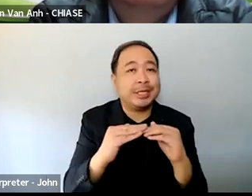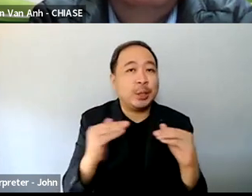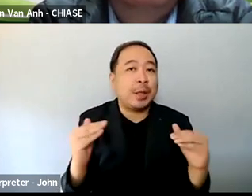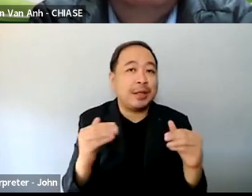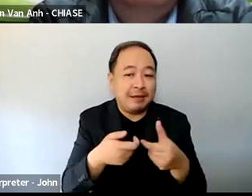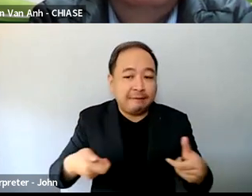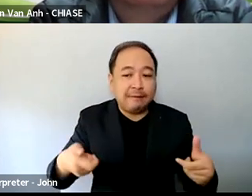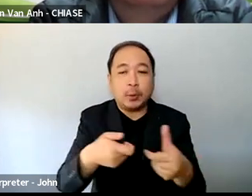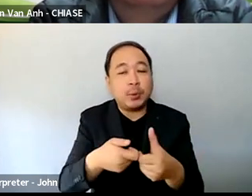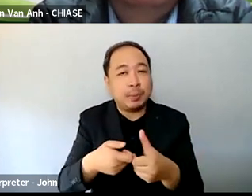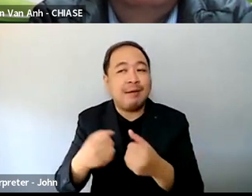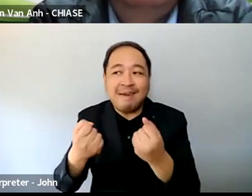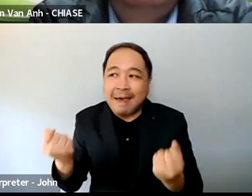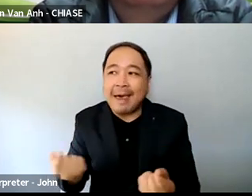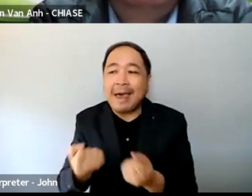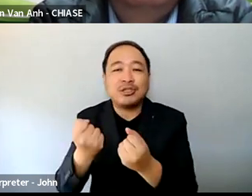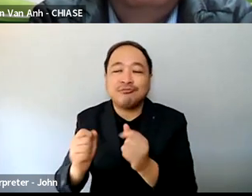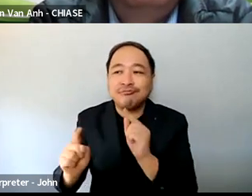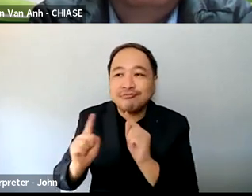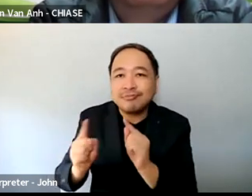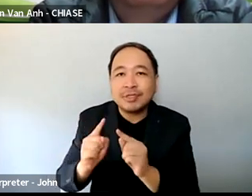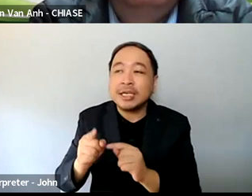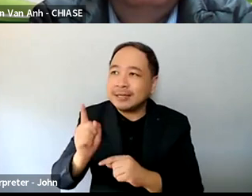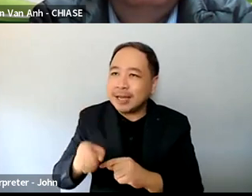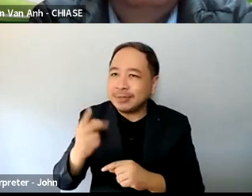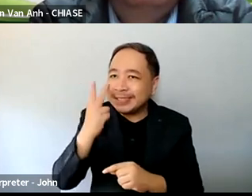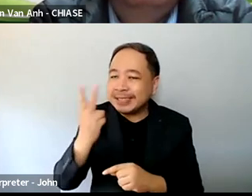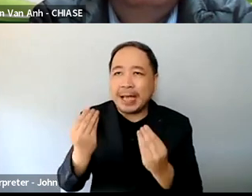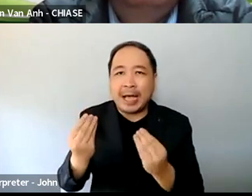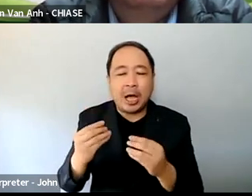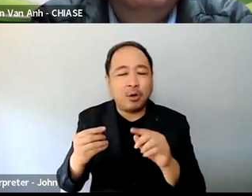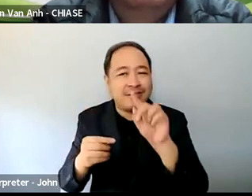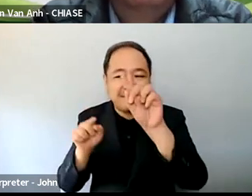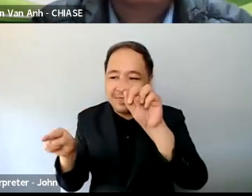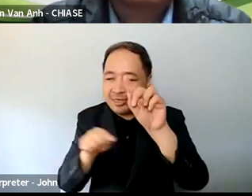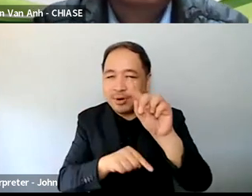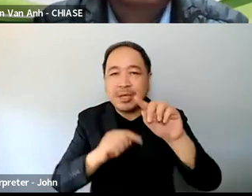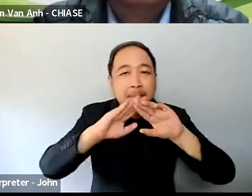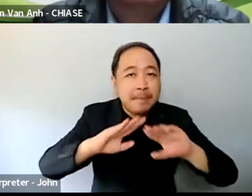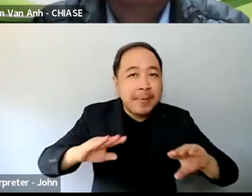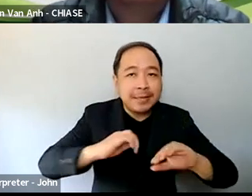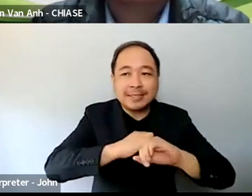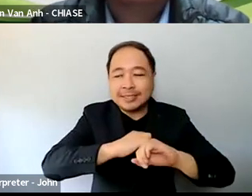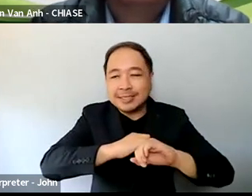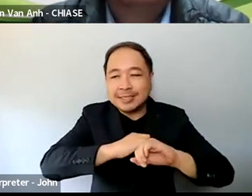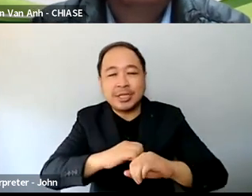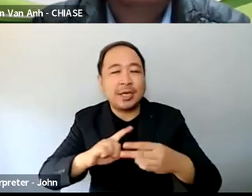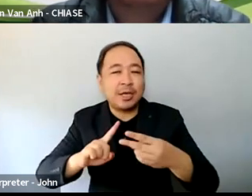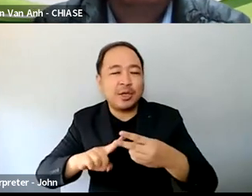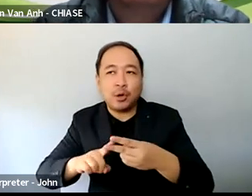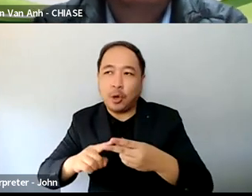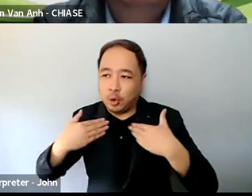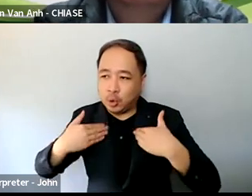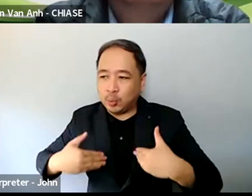We need to look at the triple nexus, the peace and security, the humanitarian nexus, so that